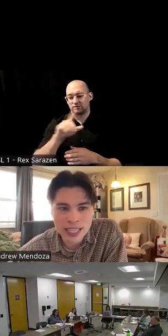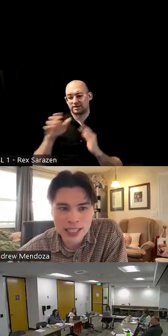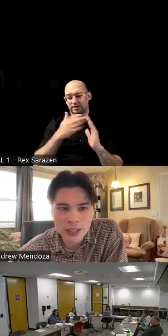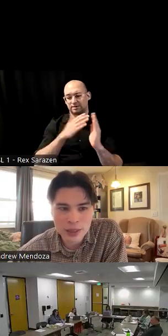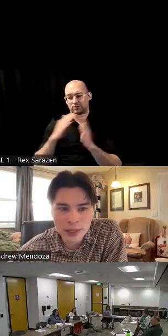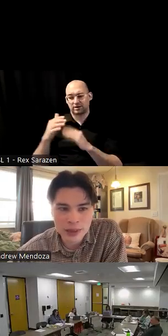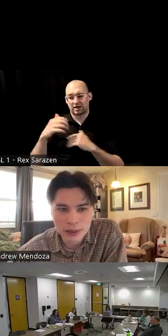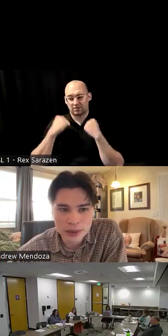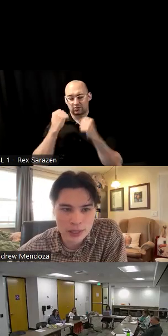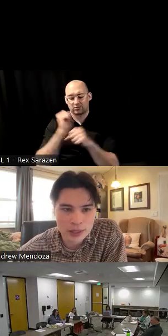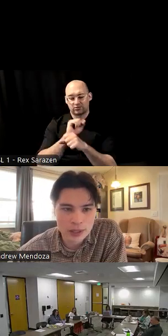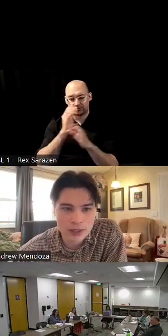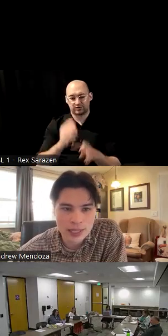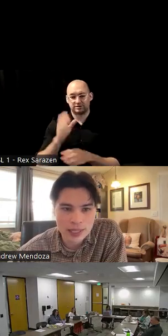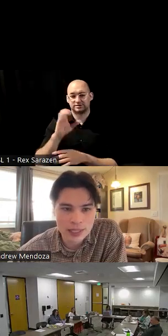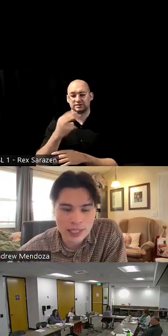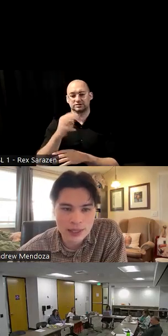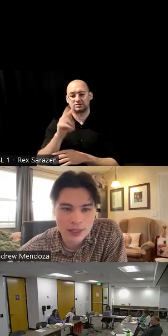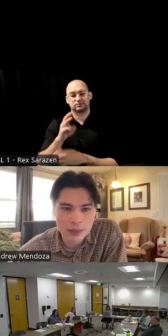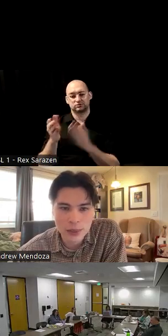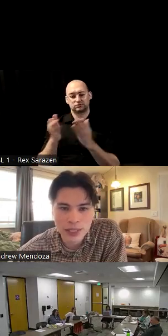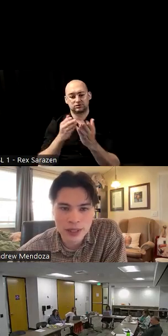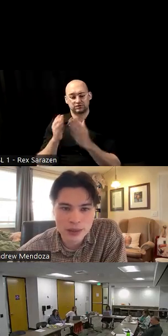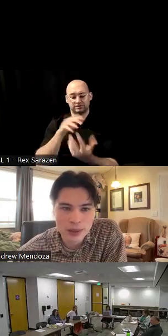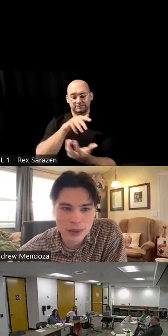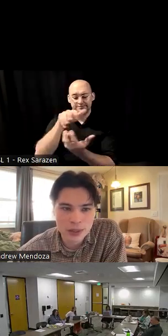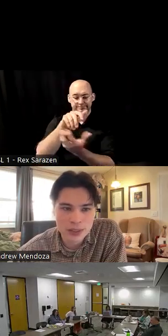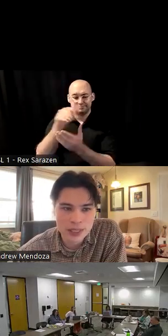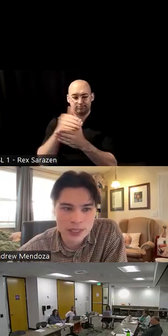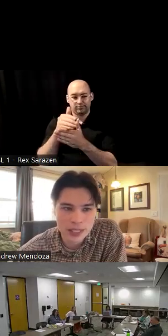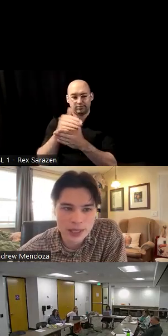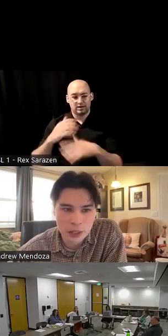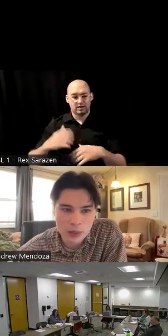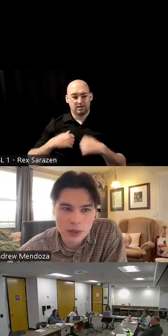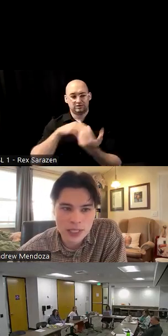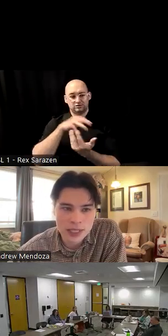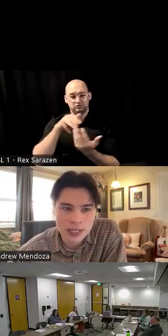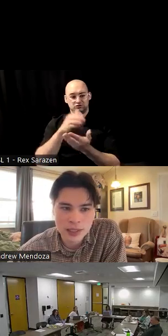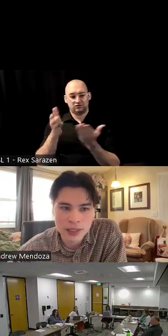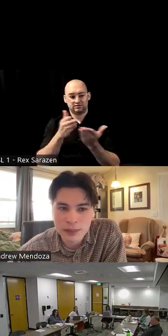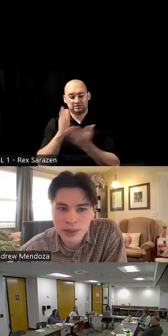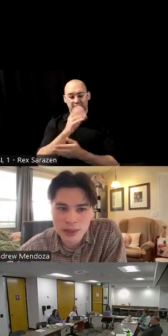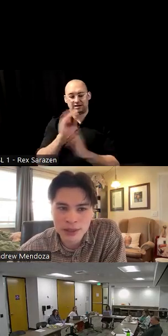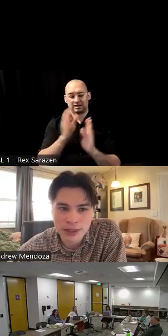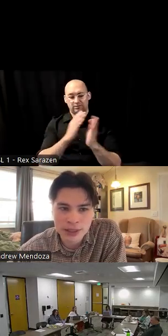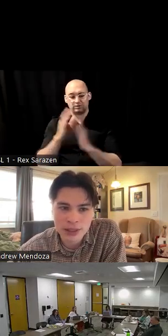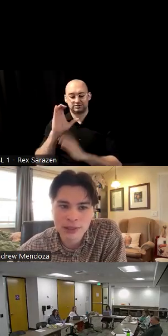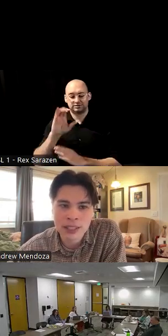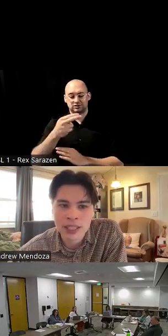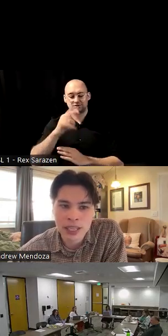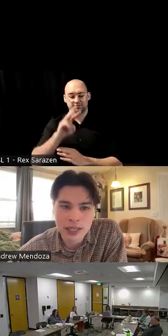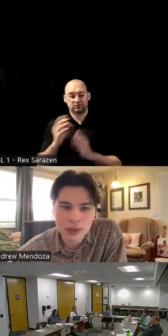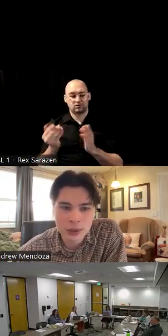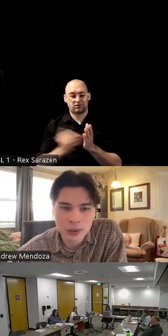or CHWs, serve as a liaison between health, social services, and the community. CHWs often